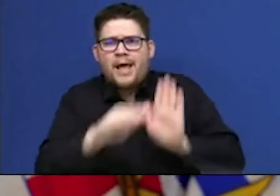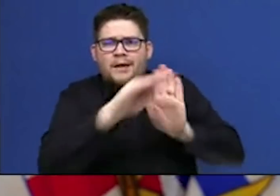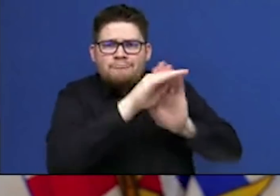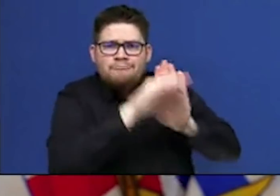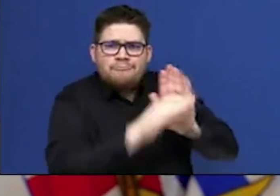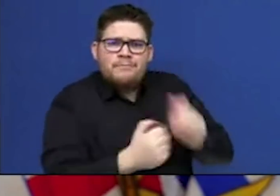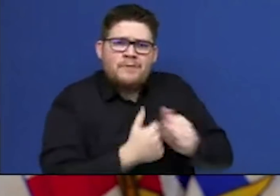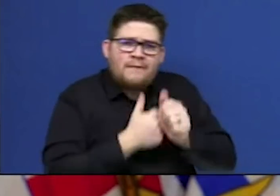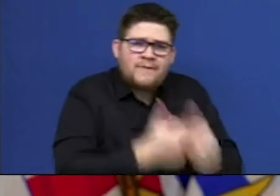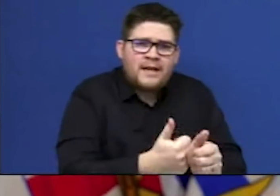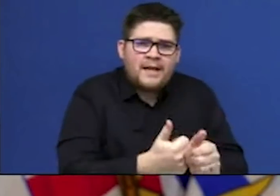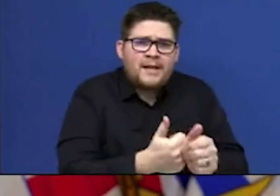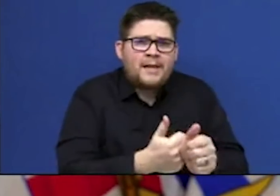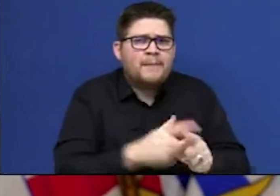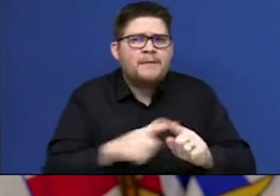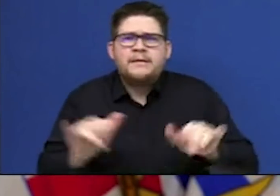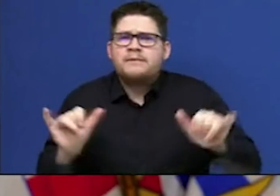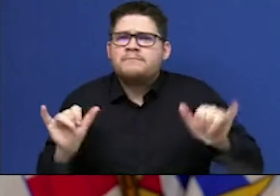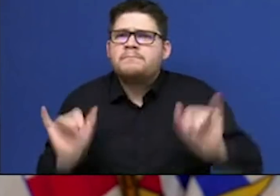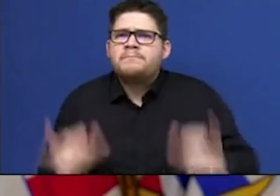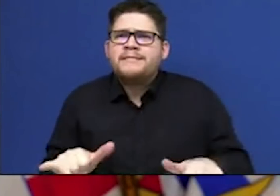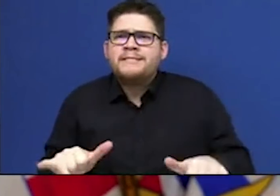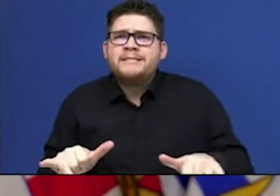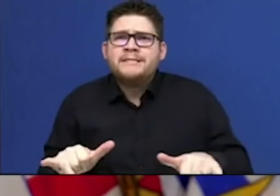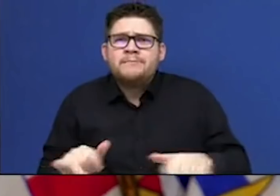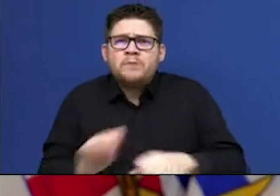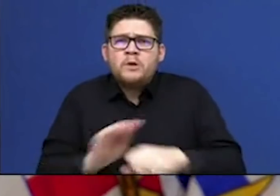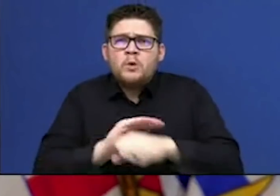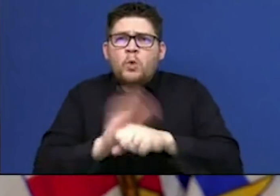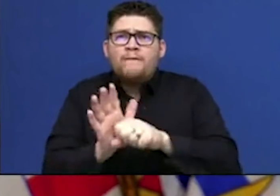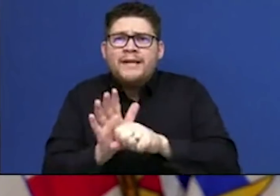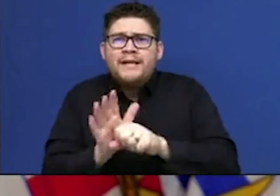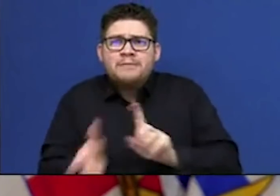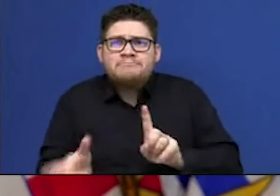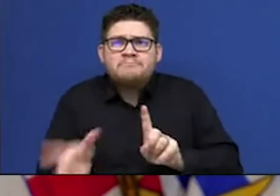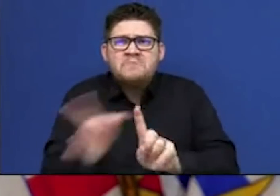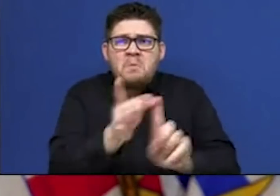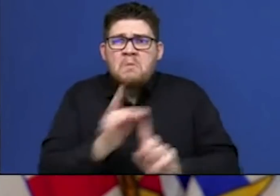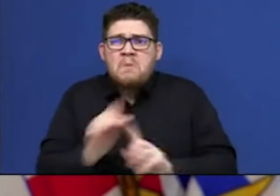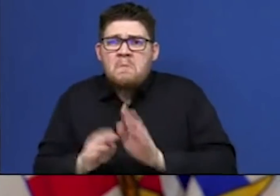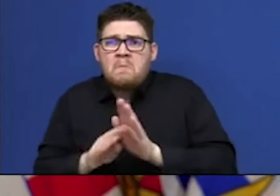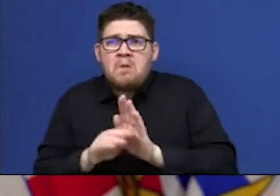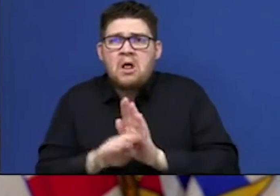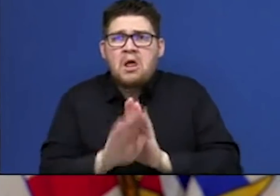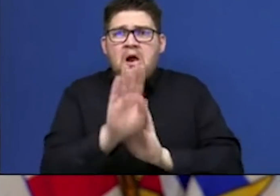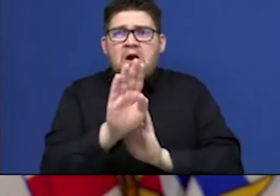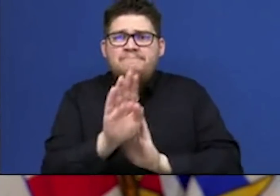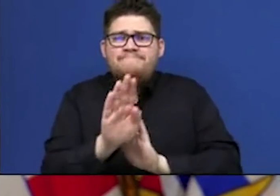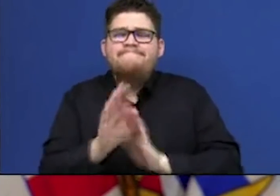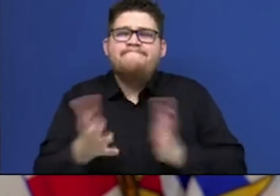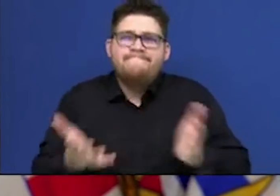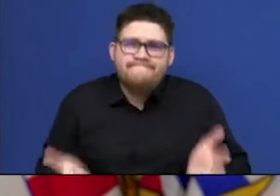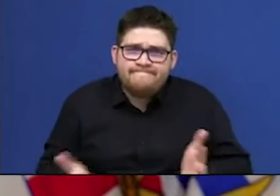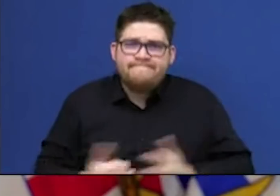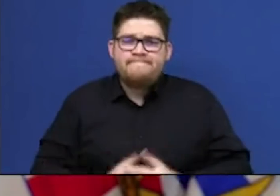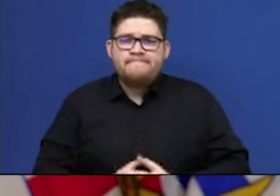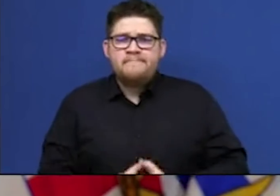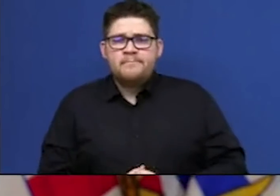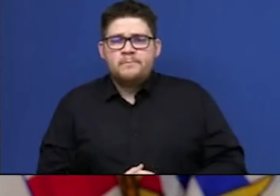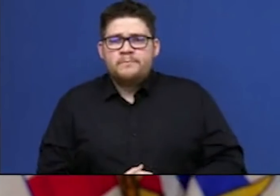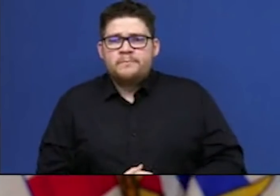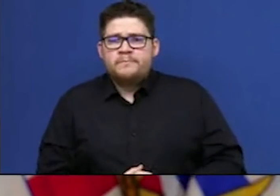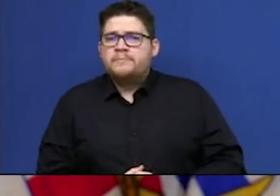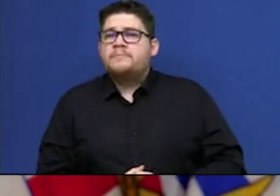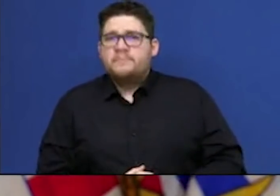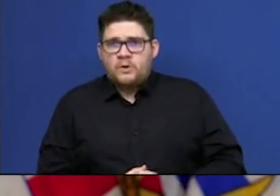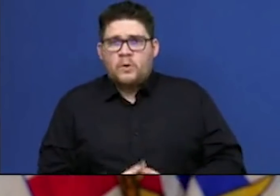you to stop what you are doing for the next 3 weeks so that we can make progress with our